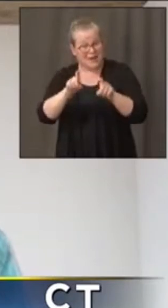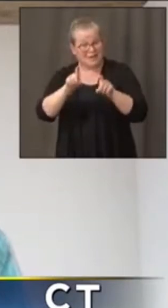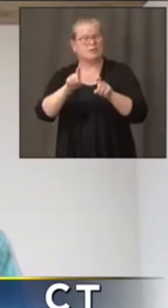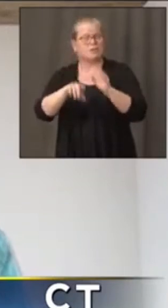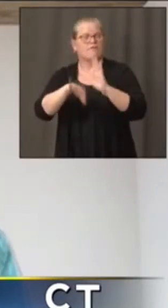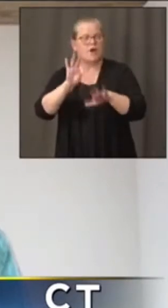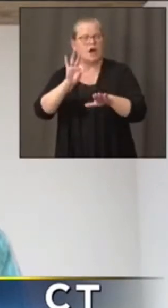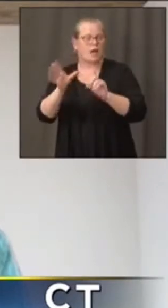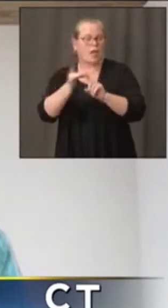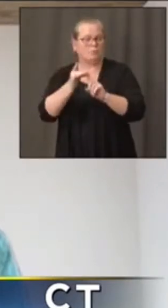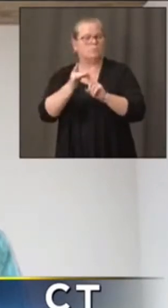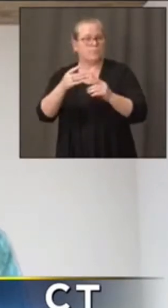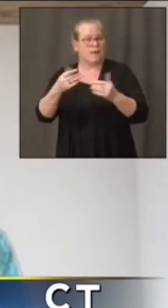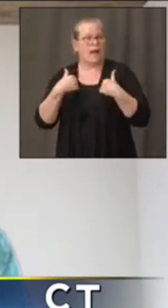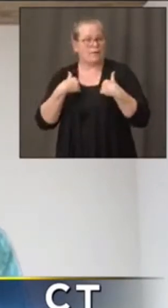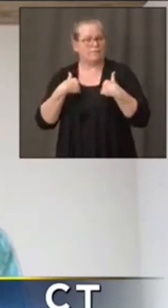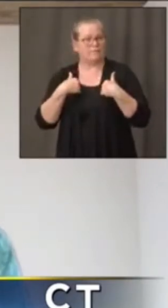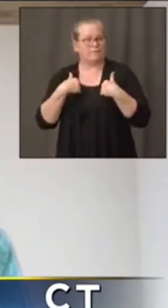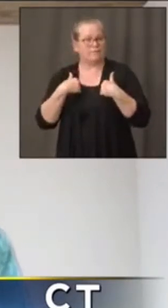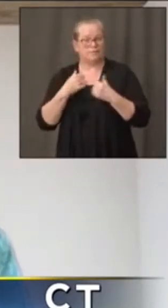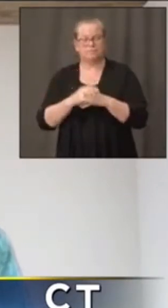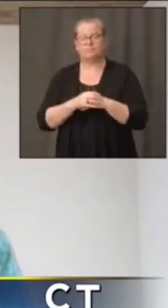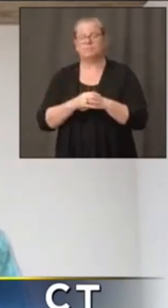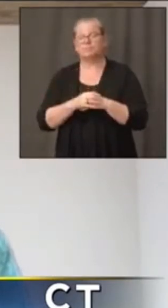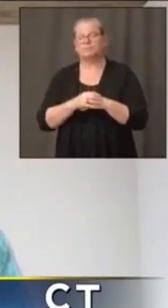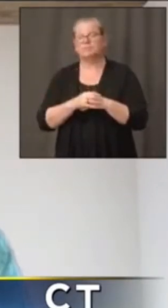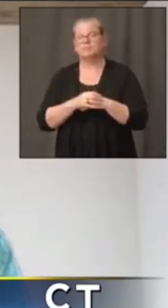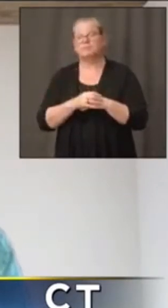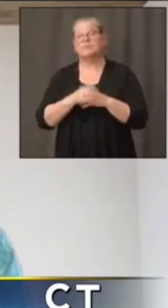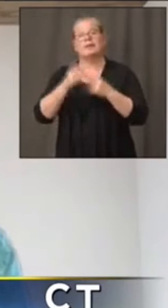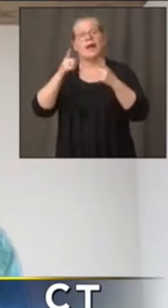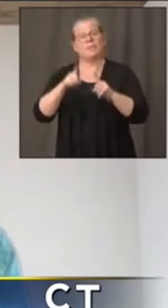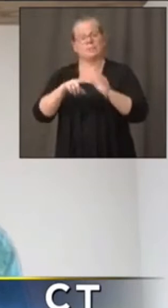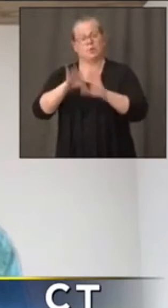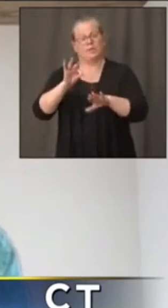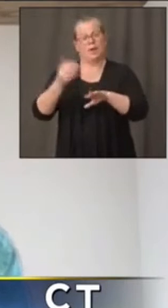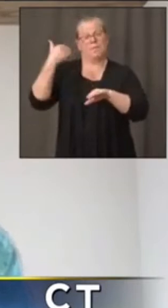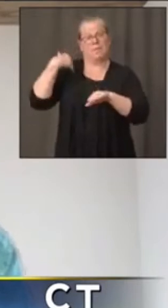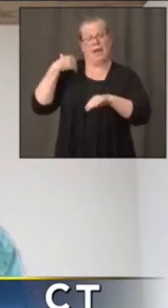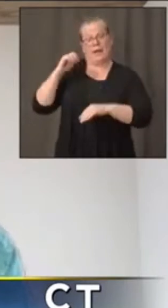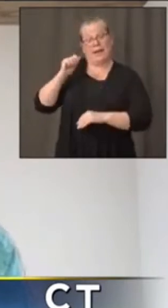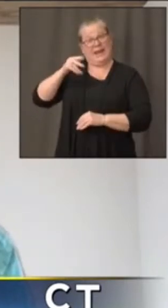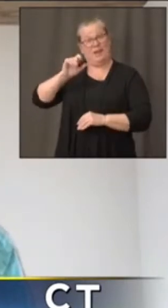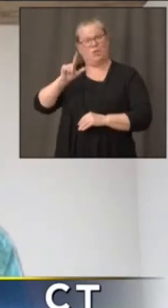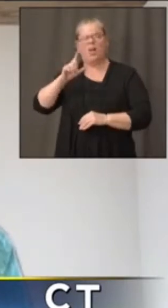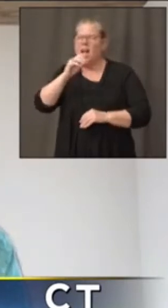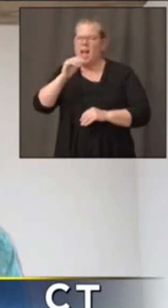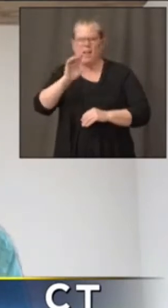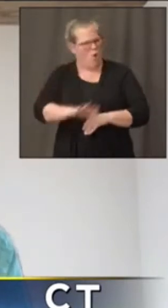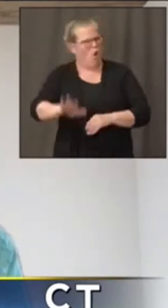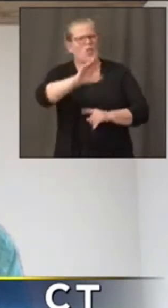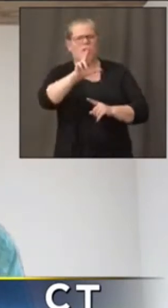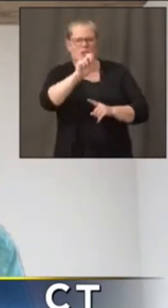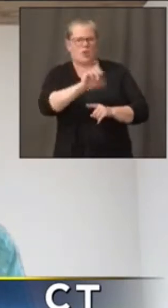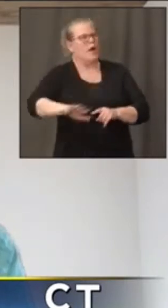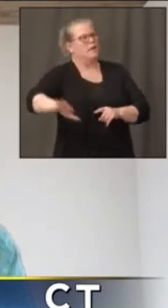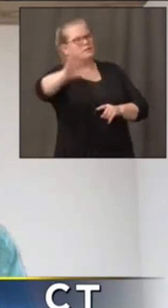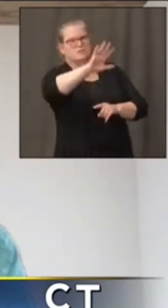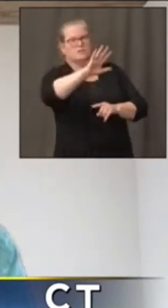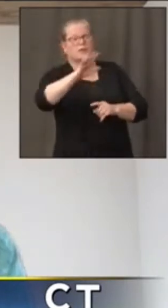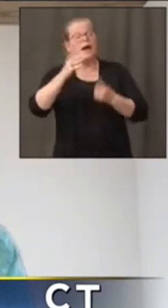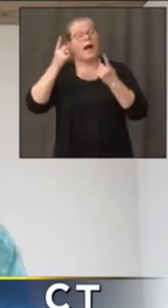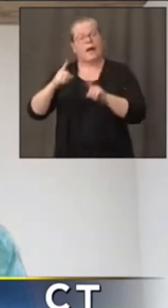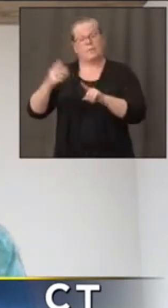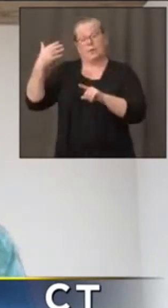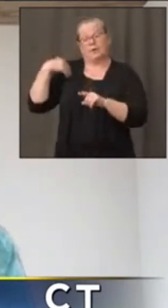actually as well is back in April as you know there were so many deaths that occurred that